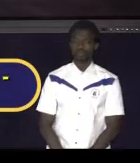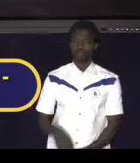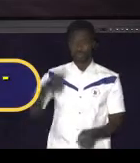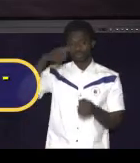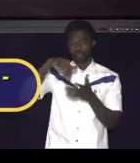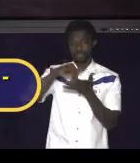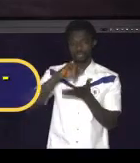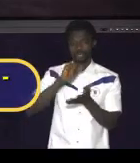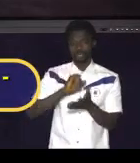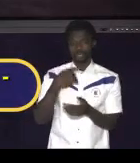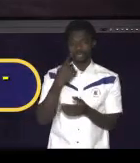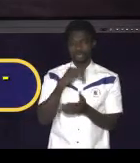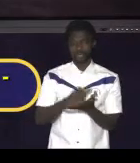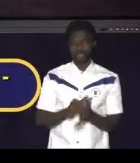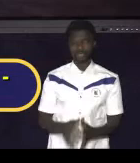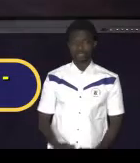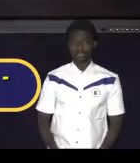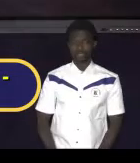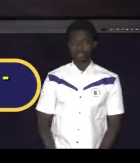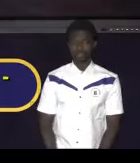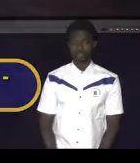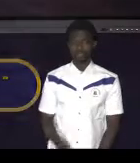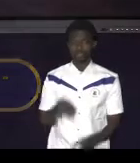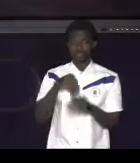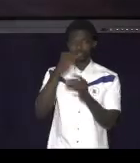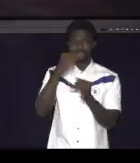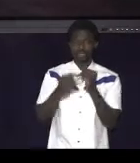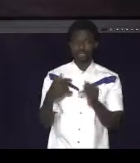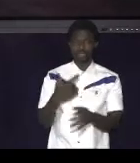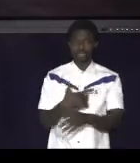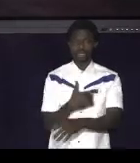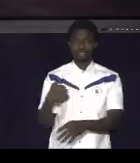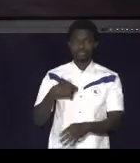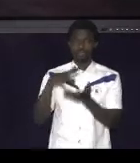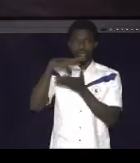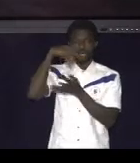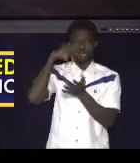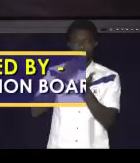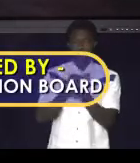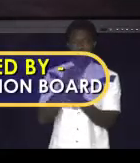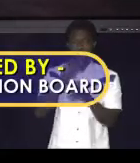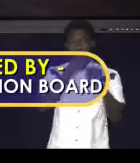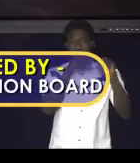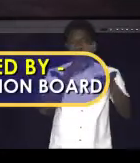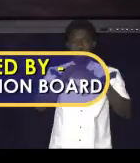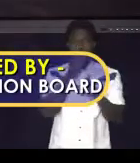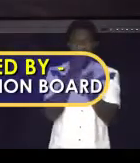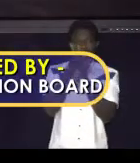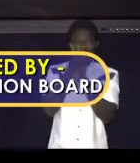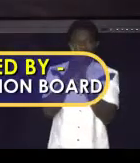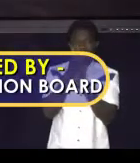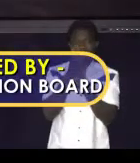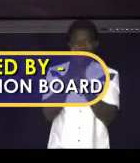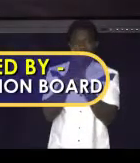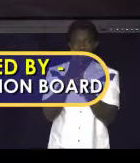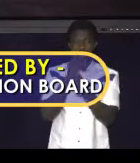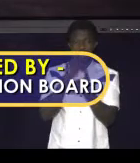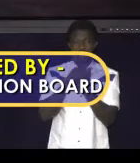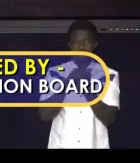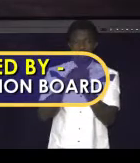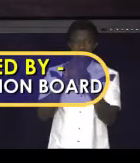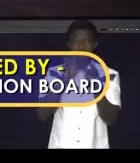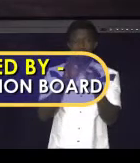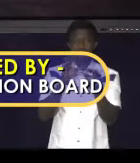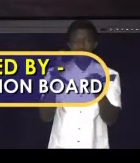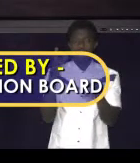Remember that I said that in the last lesson we learned that angle on a straight line that forms a